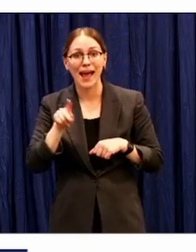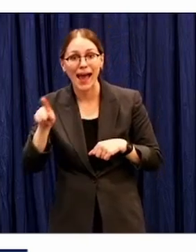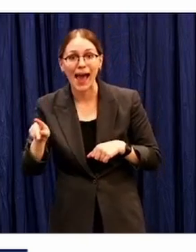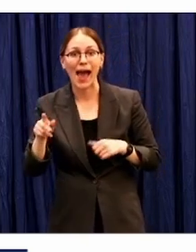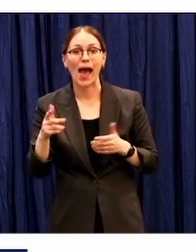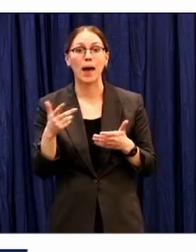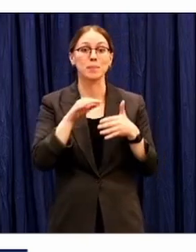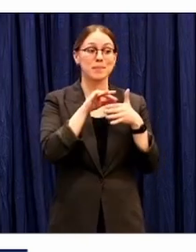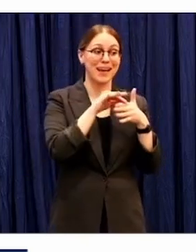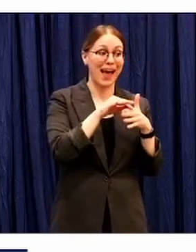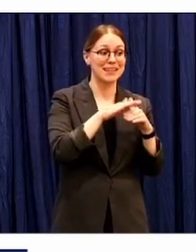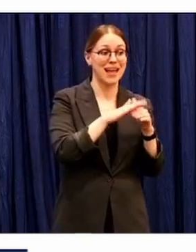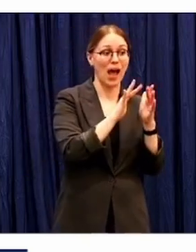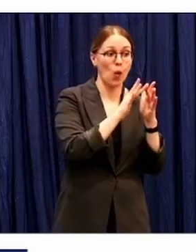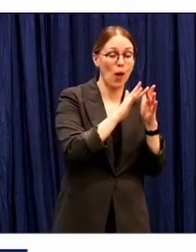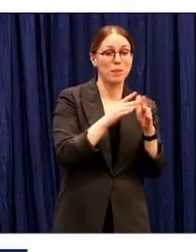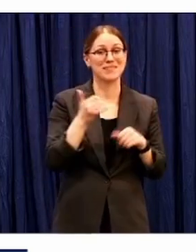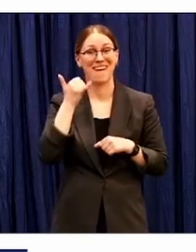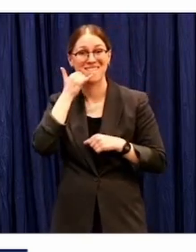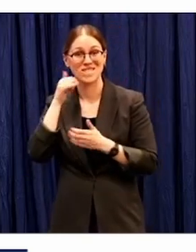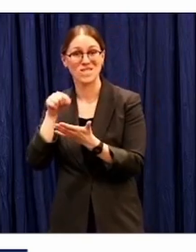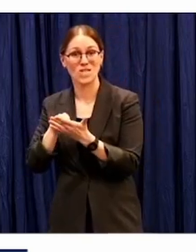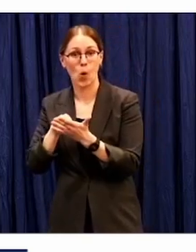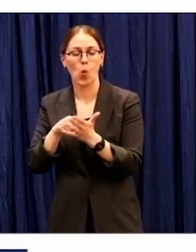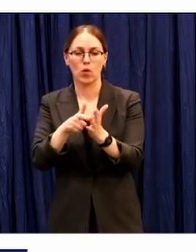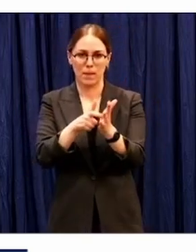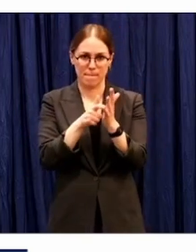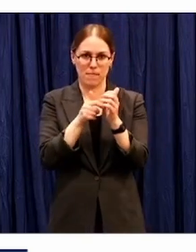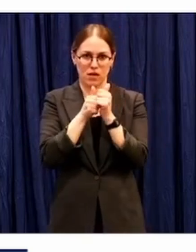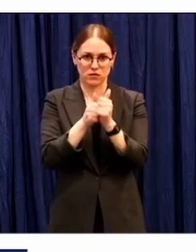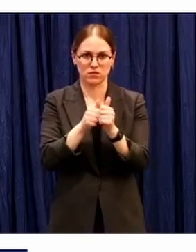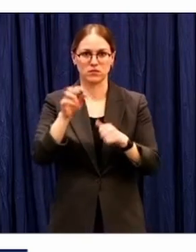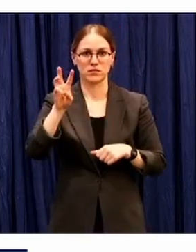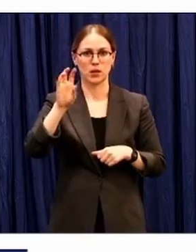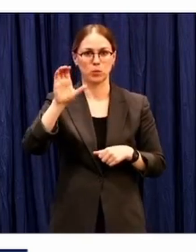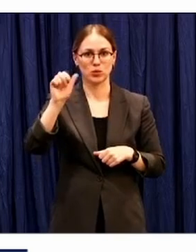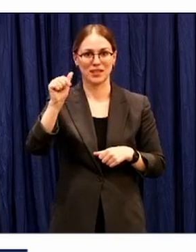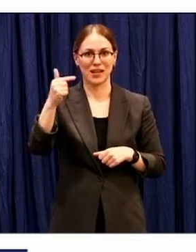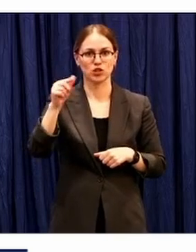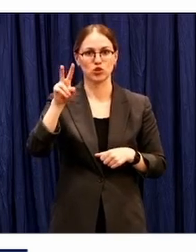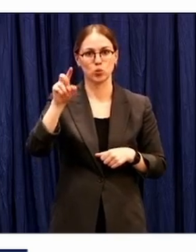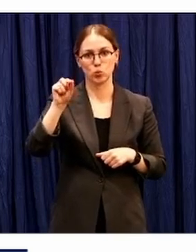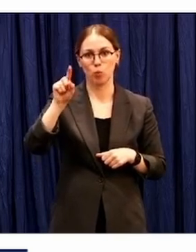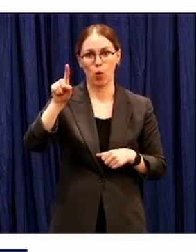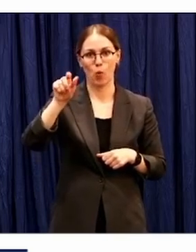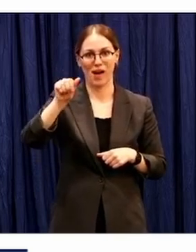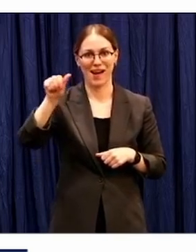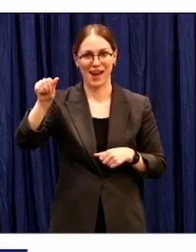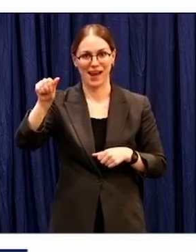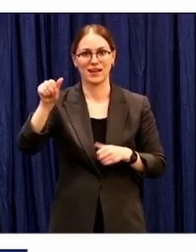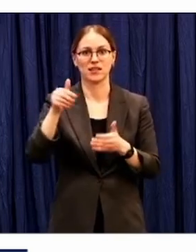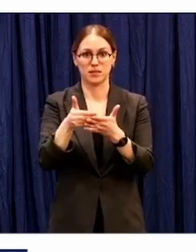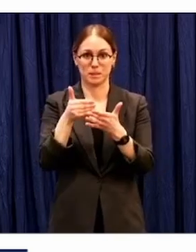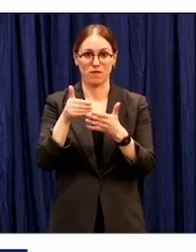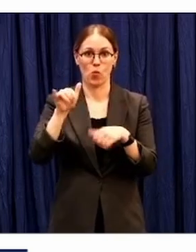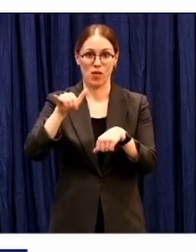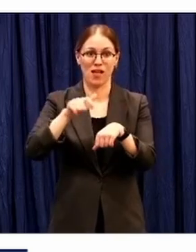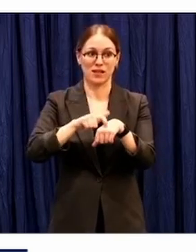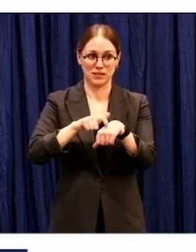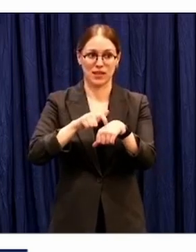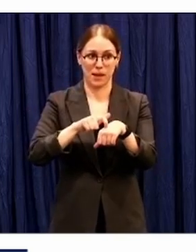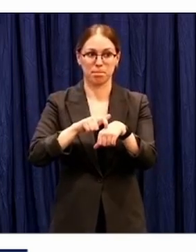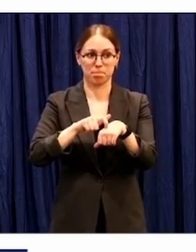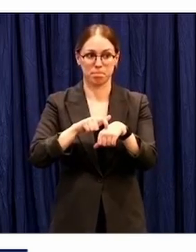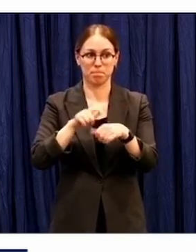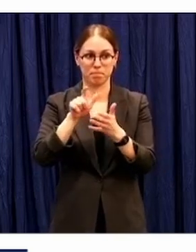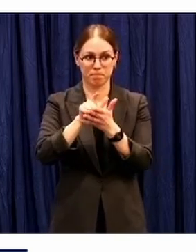content and mobile applications, must conform to WCAG 2.1 AA by the compliance date as specified by this